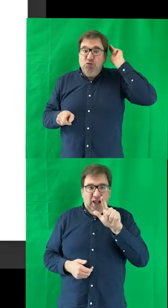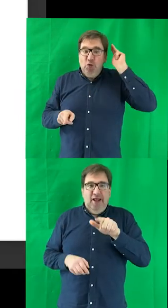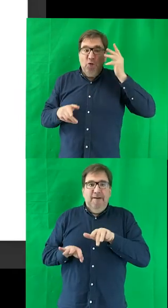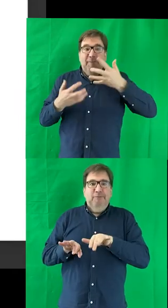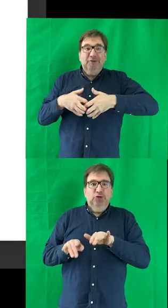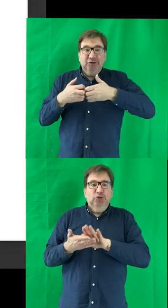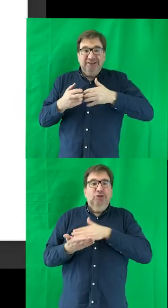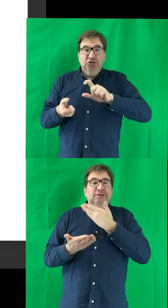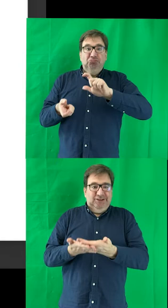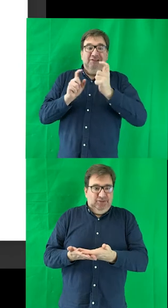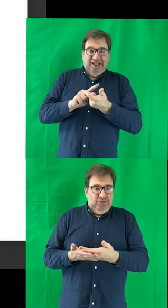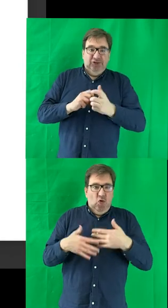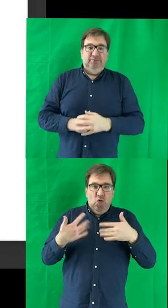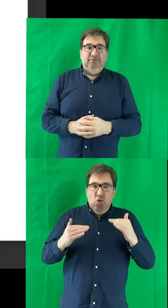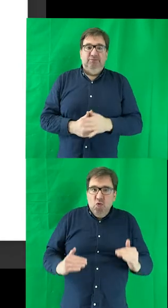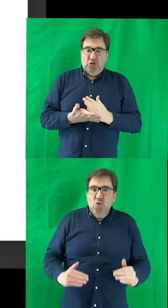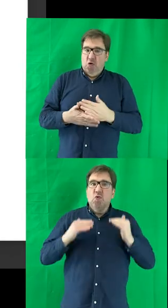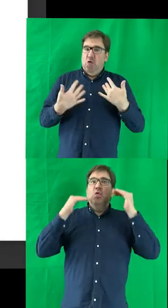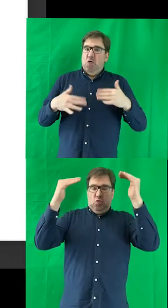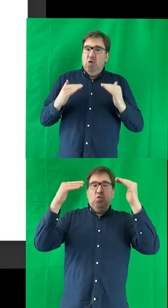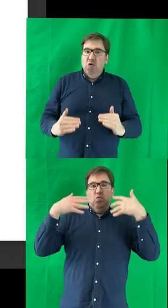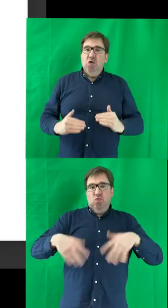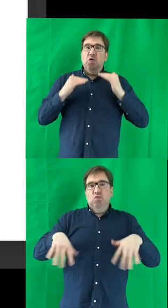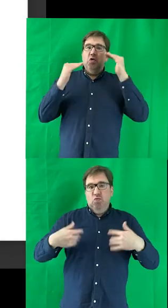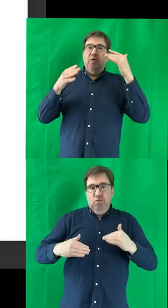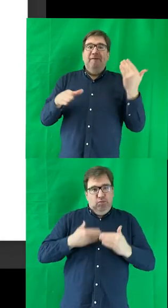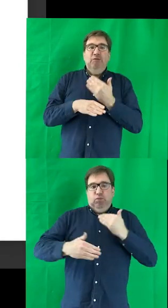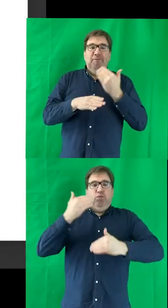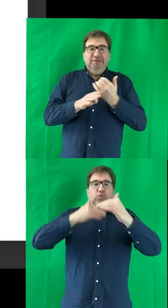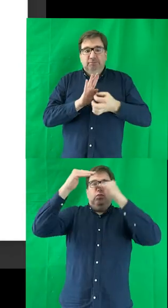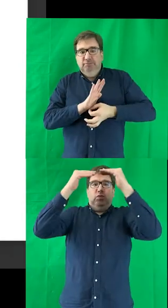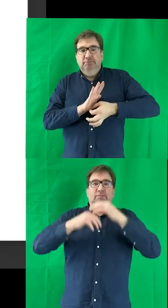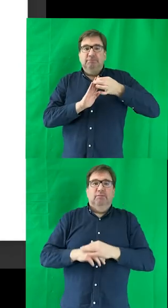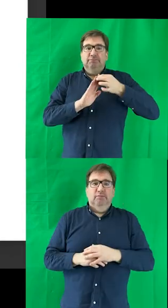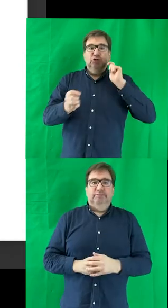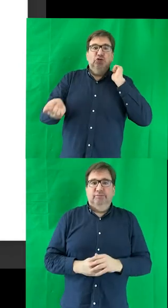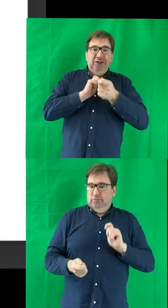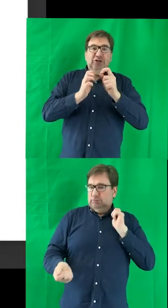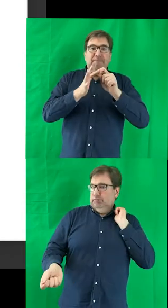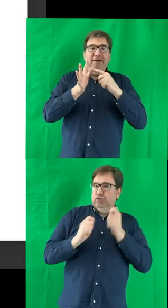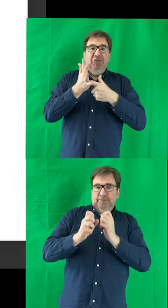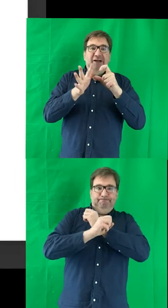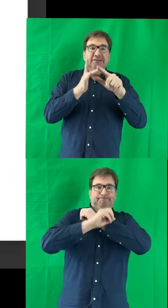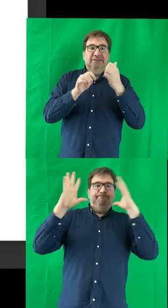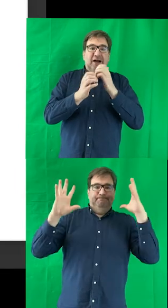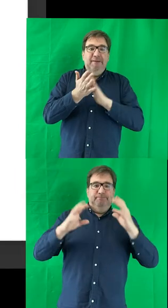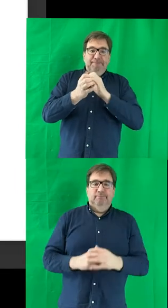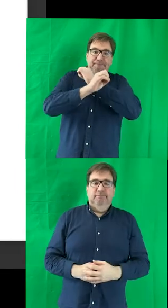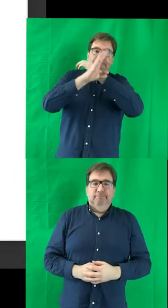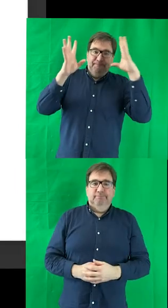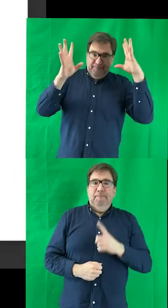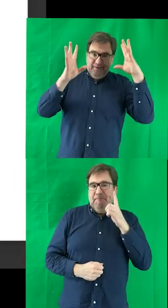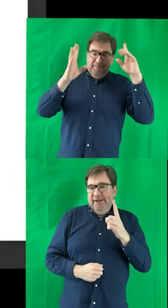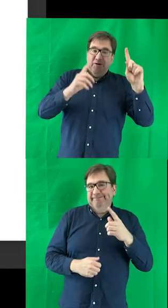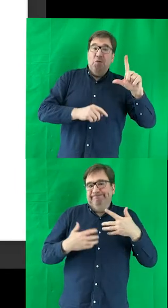machine translation. And what we observed was a huge gain in performance in changing paradigms,